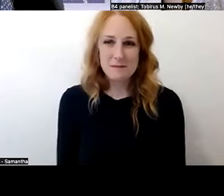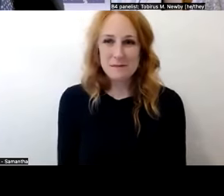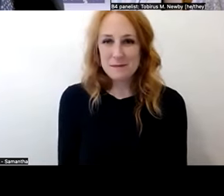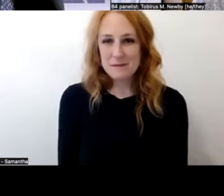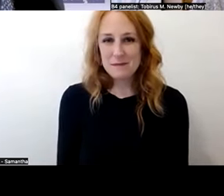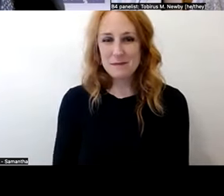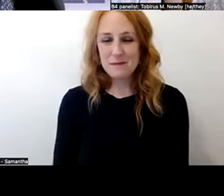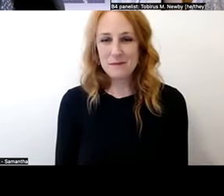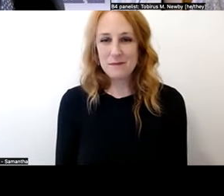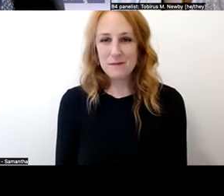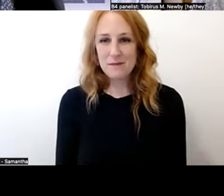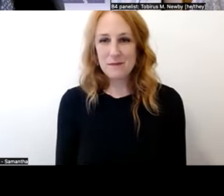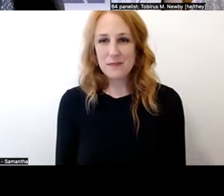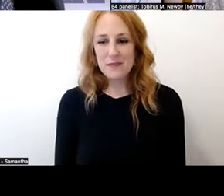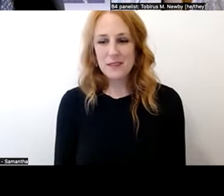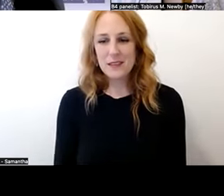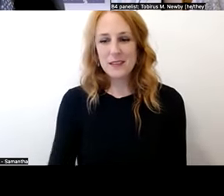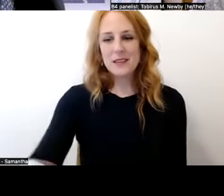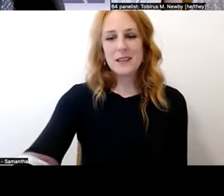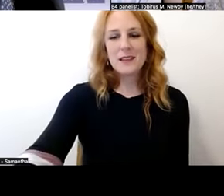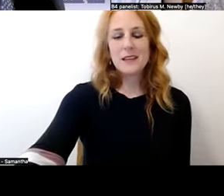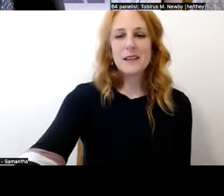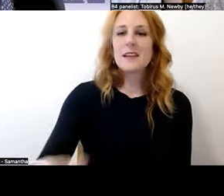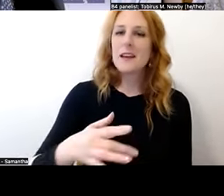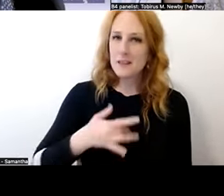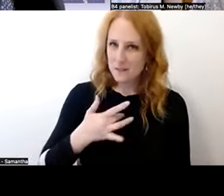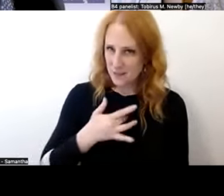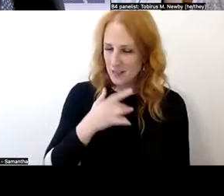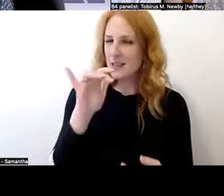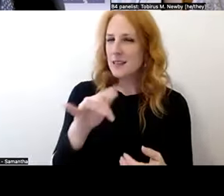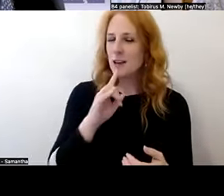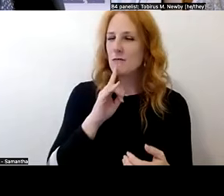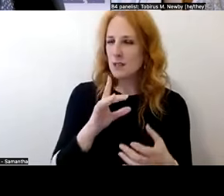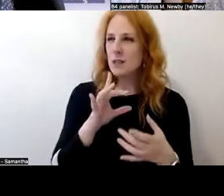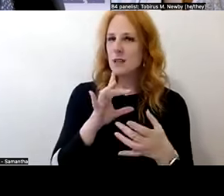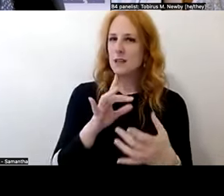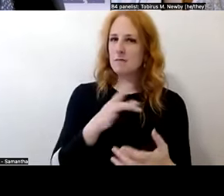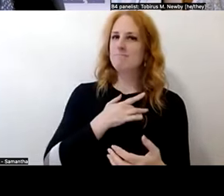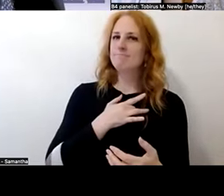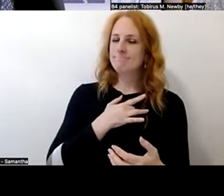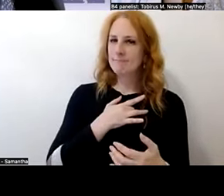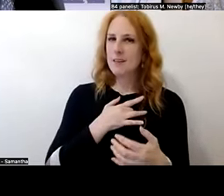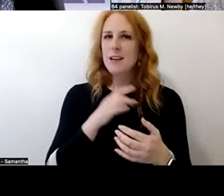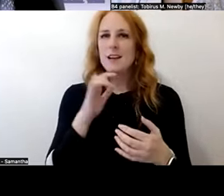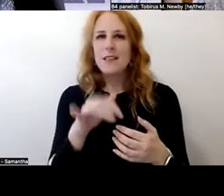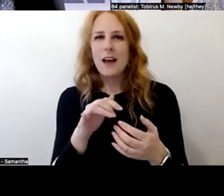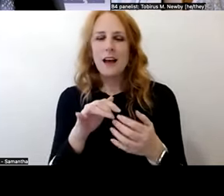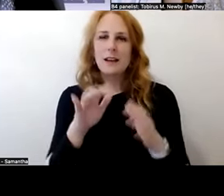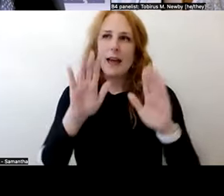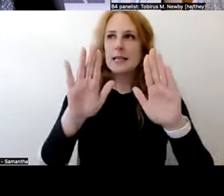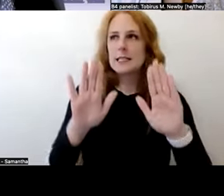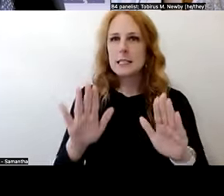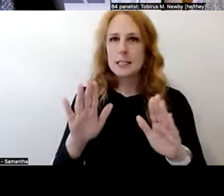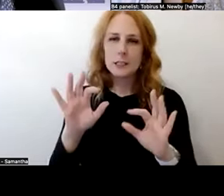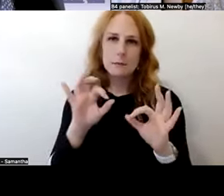Lucy, your riffs are incredible. I feel like that deeply resonates, this idea of excellence, perfectionism, number